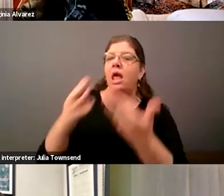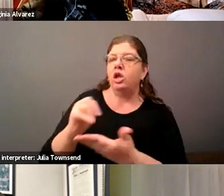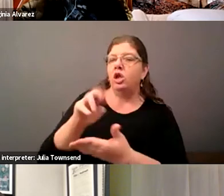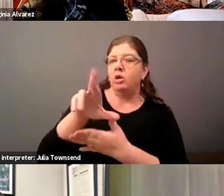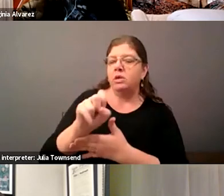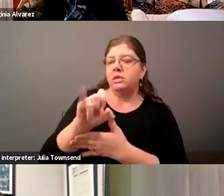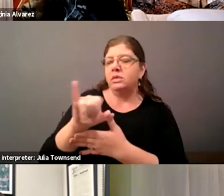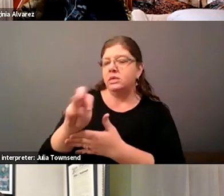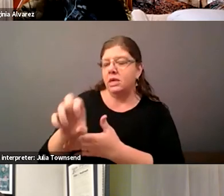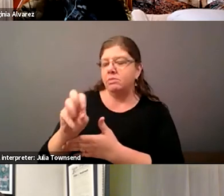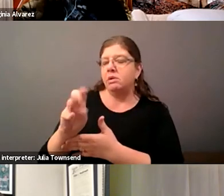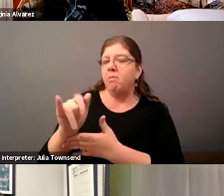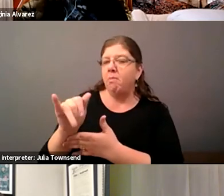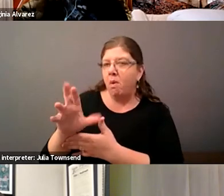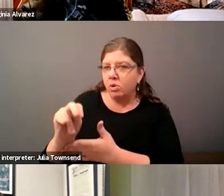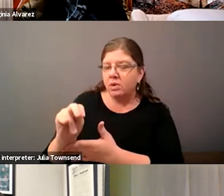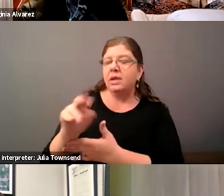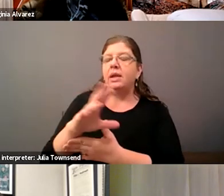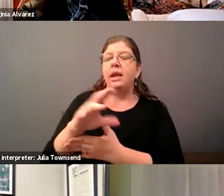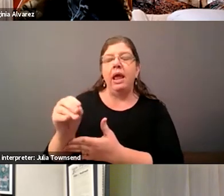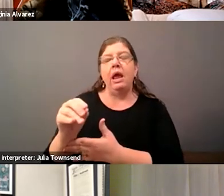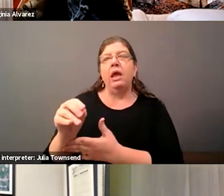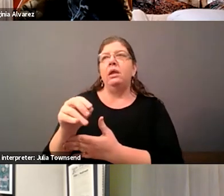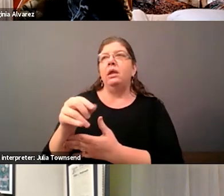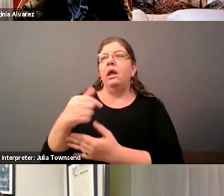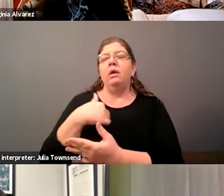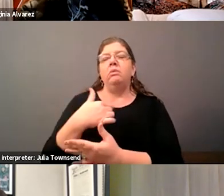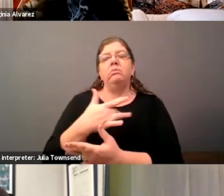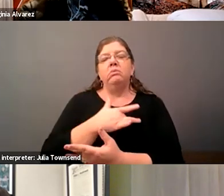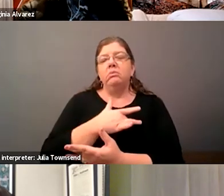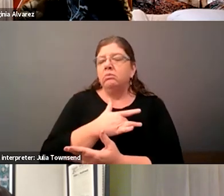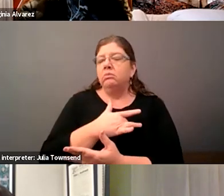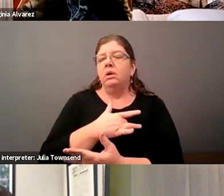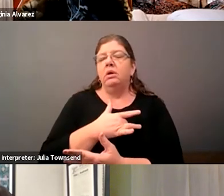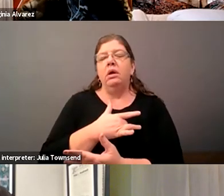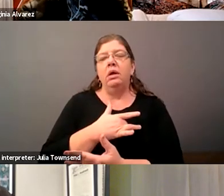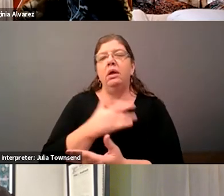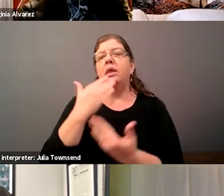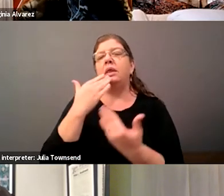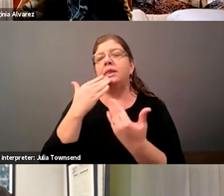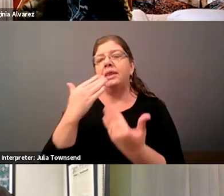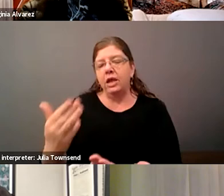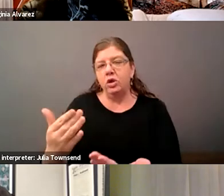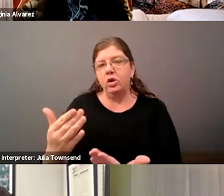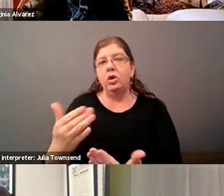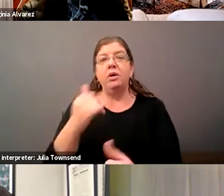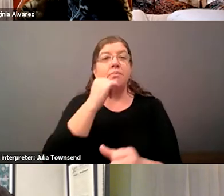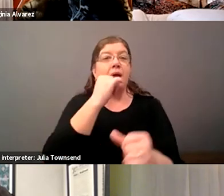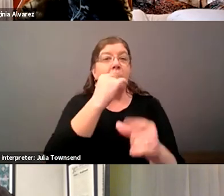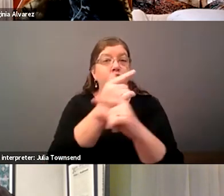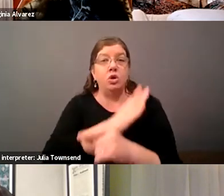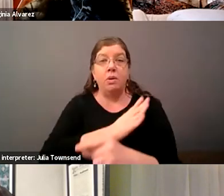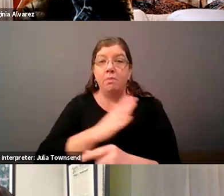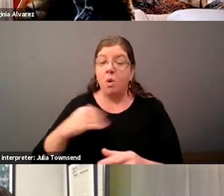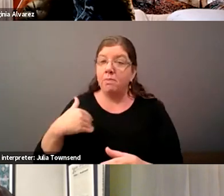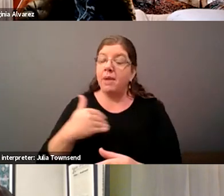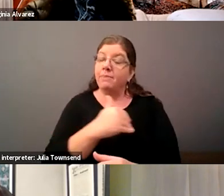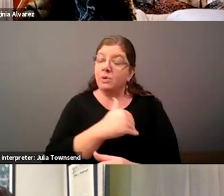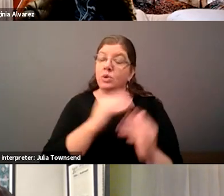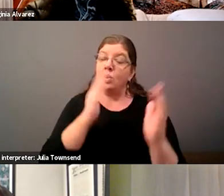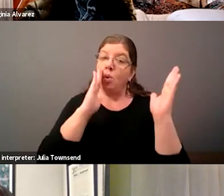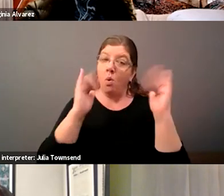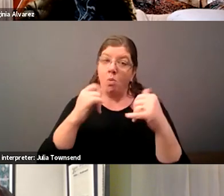and just you know i certainly um thank you and my sister board members who i hope will be